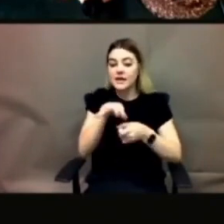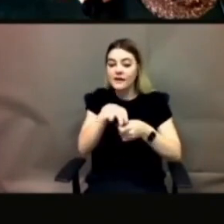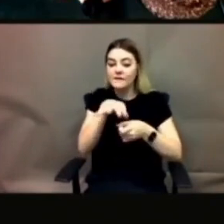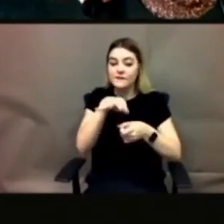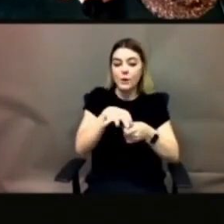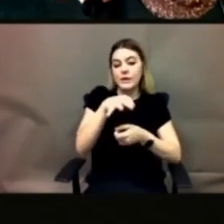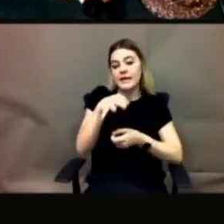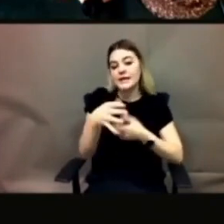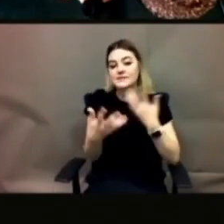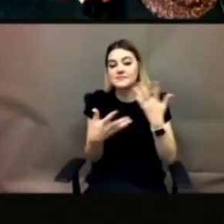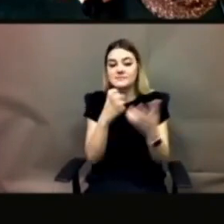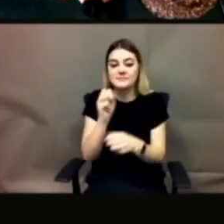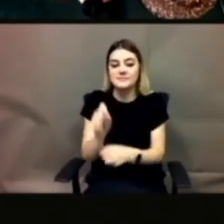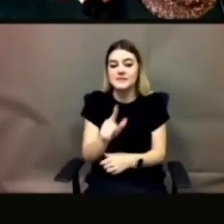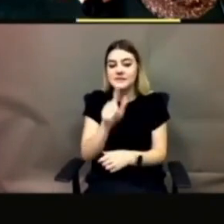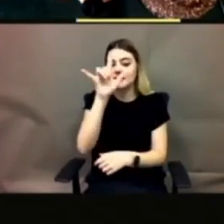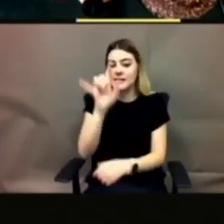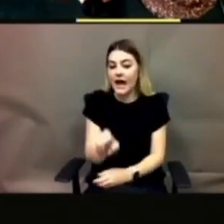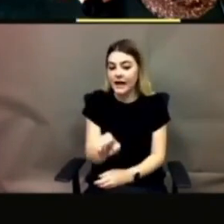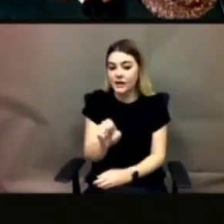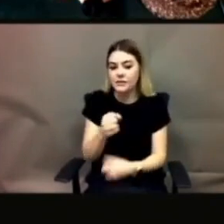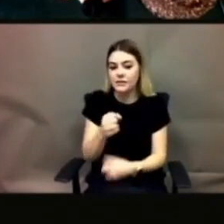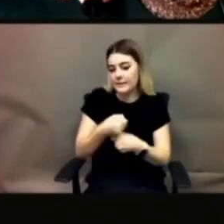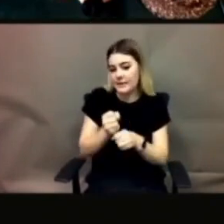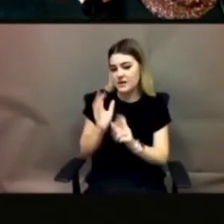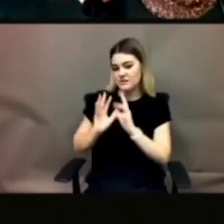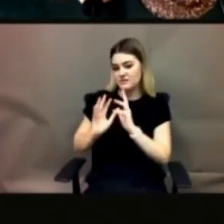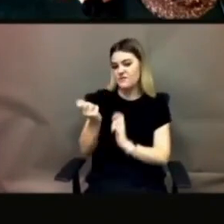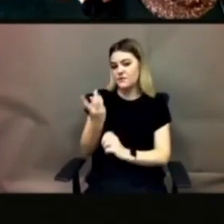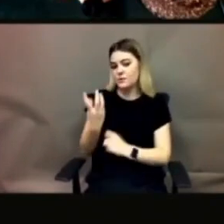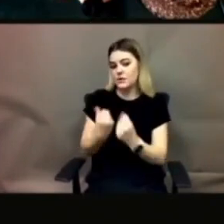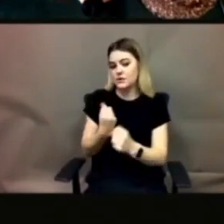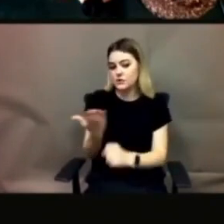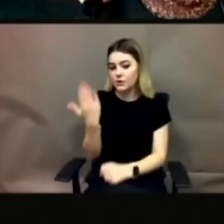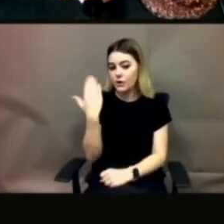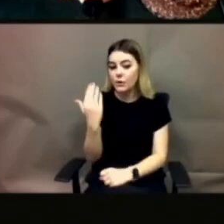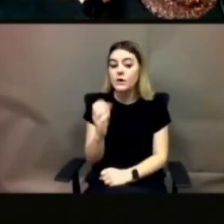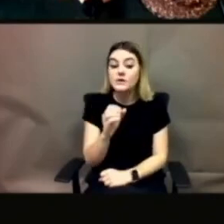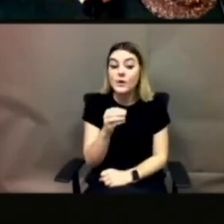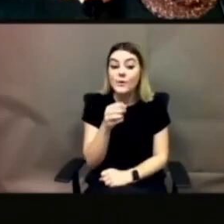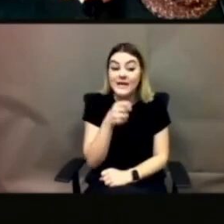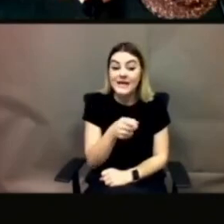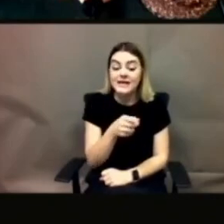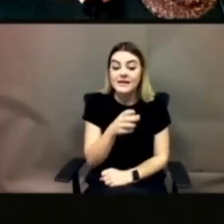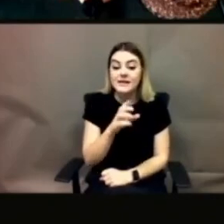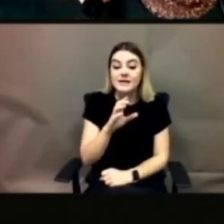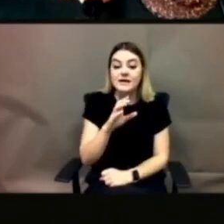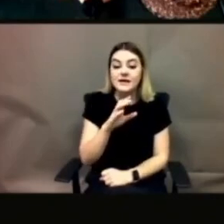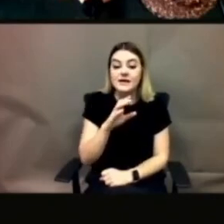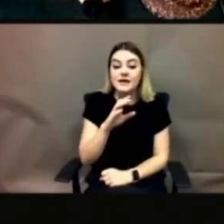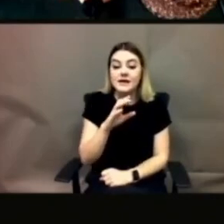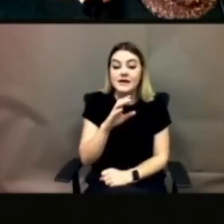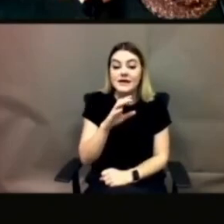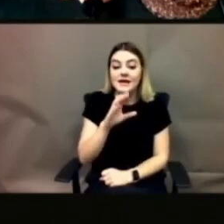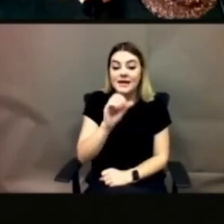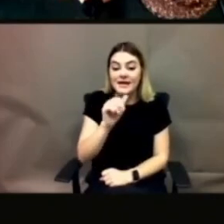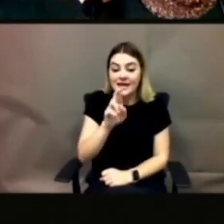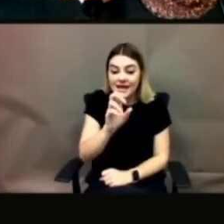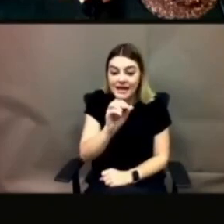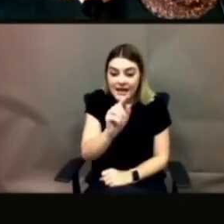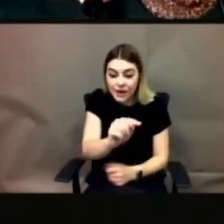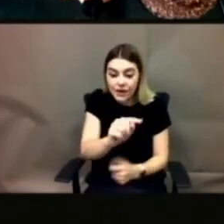made a few years ago. And so he connected a carrot and a banana and an